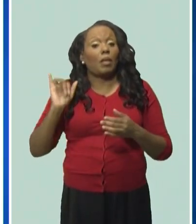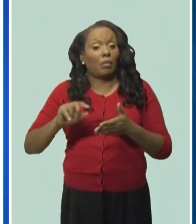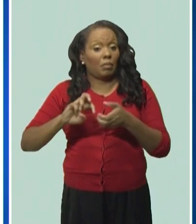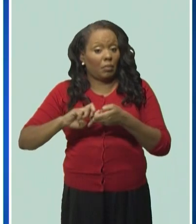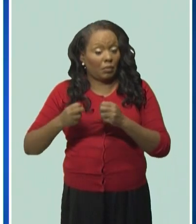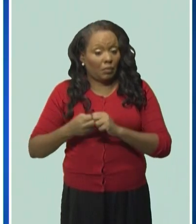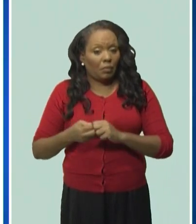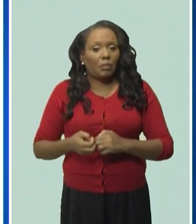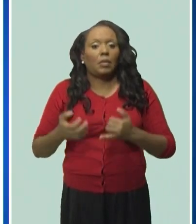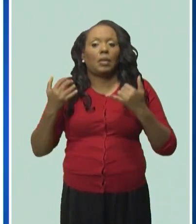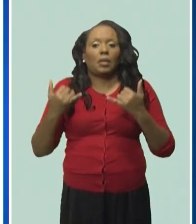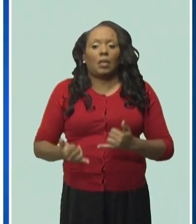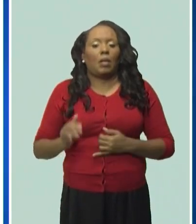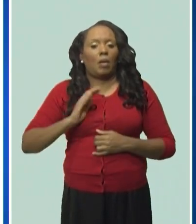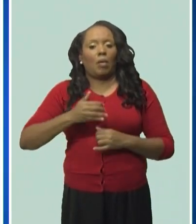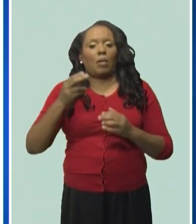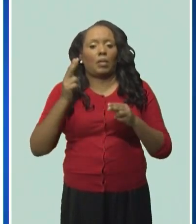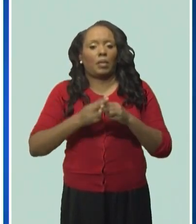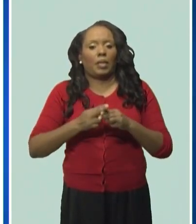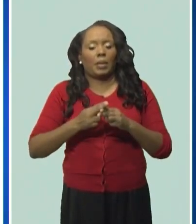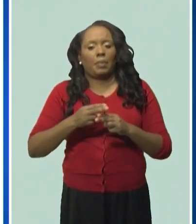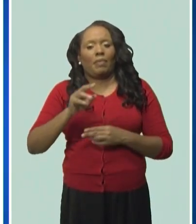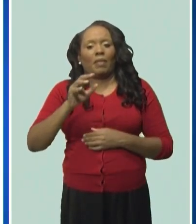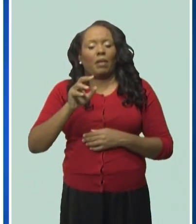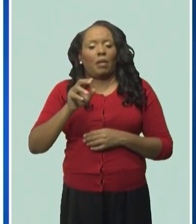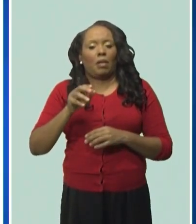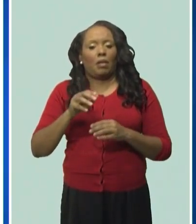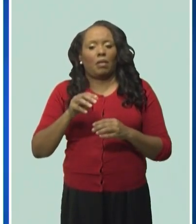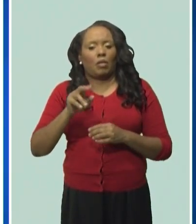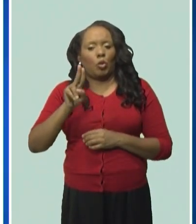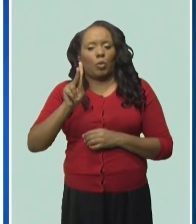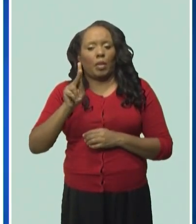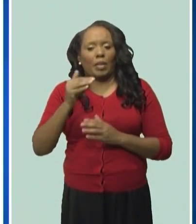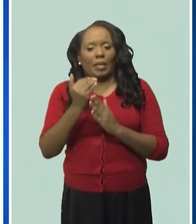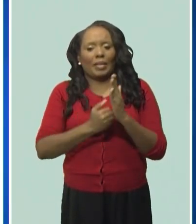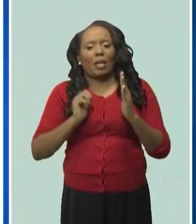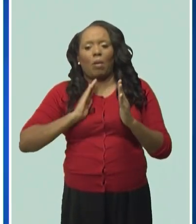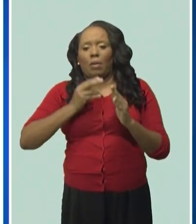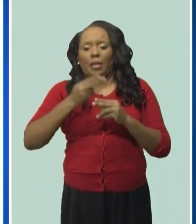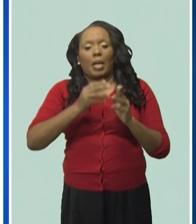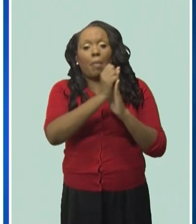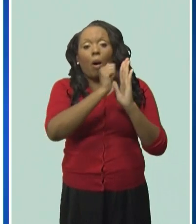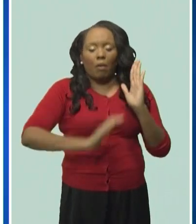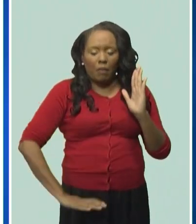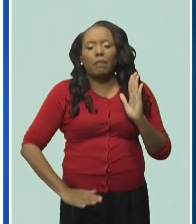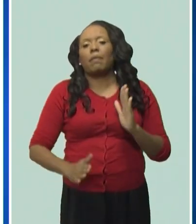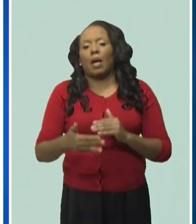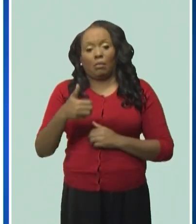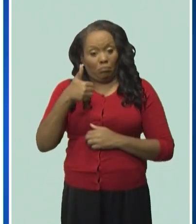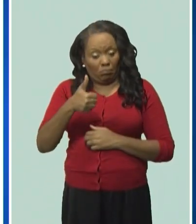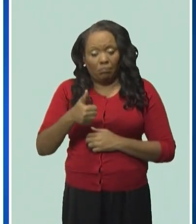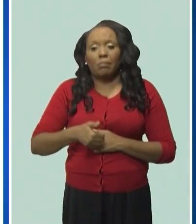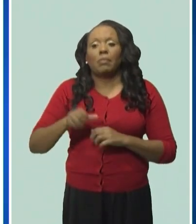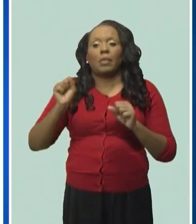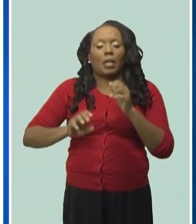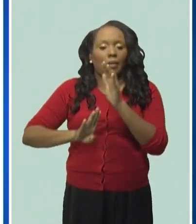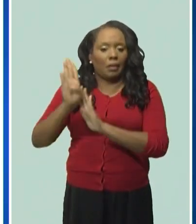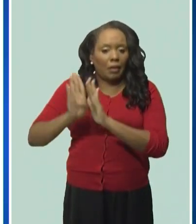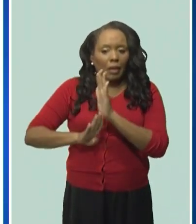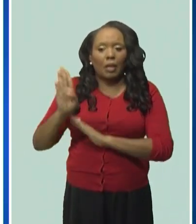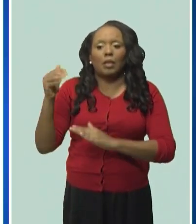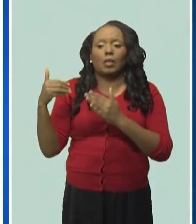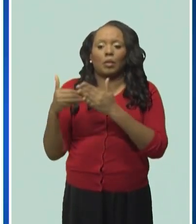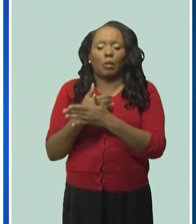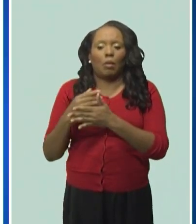the FATF list, off of the UK list, our ability to maintain and develop new correspondent